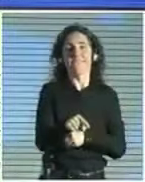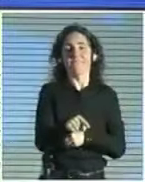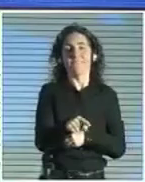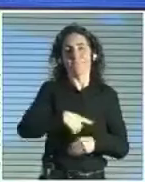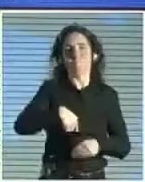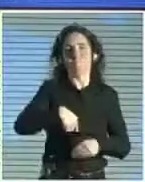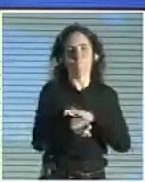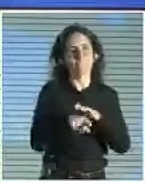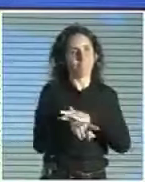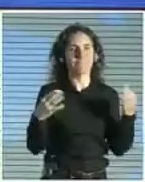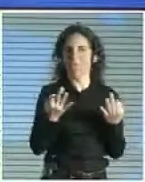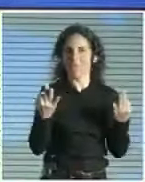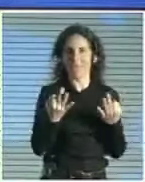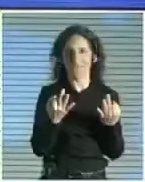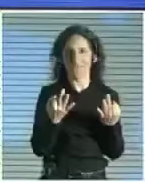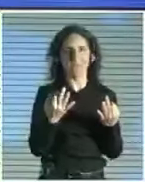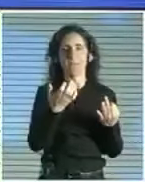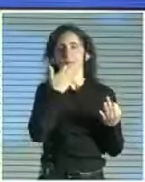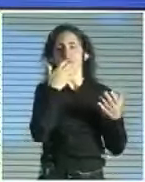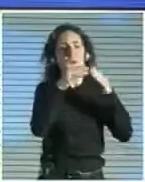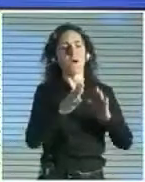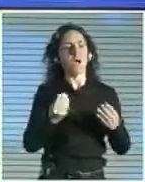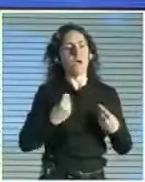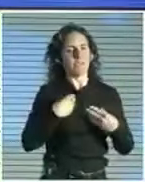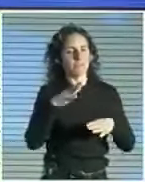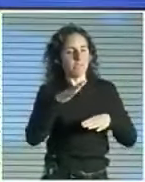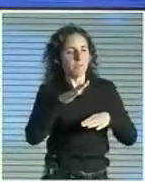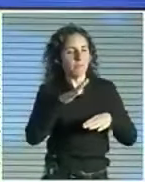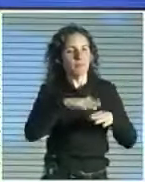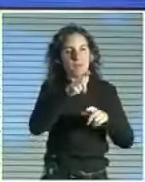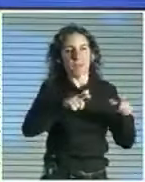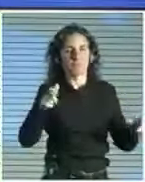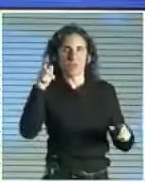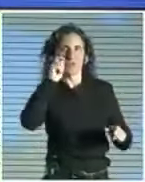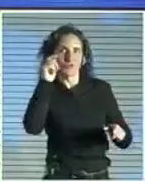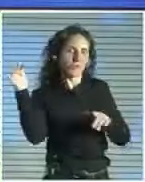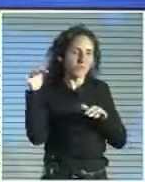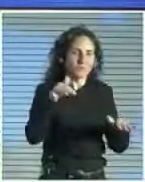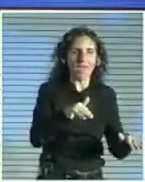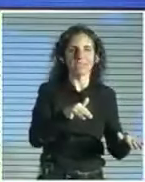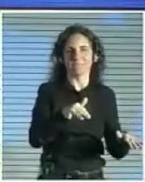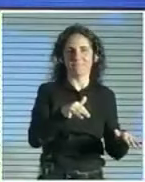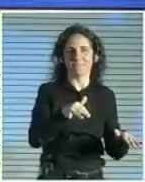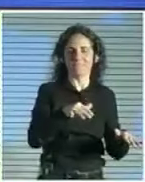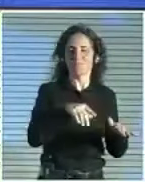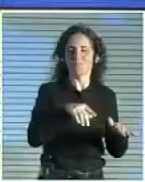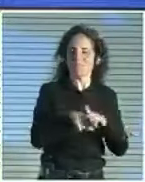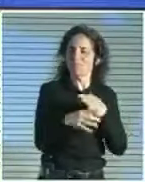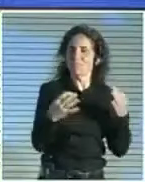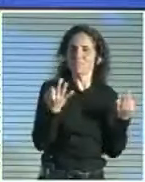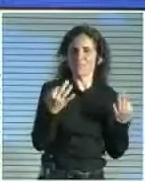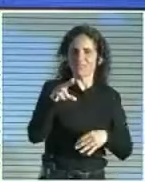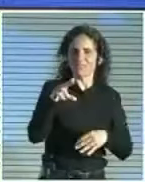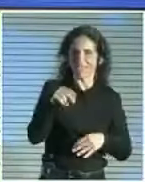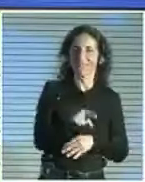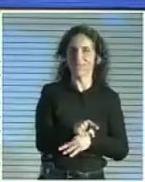inhabitants. And that's new. 10 years ago, it was only 2 parts, and now we have 3. And I think it's the right decision because we need to